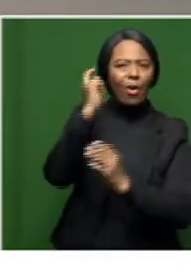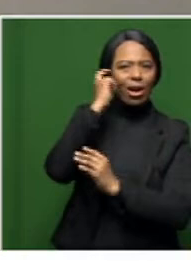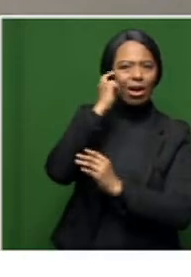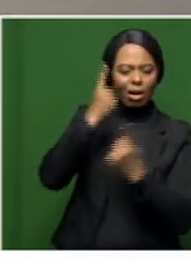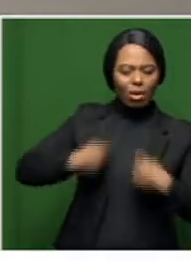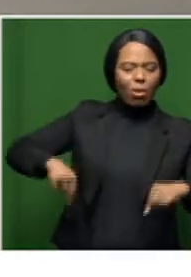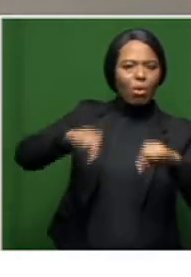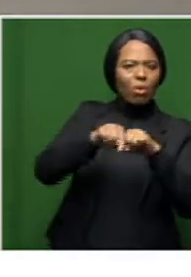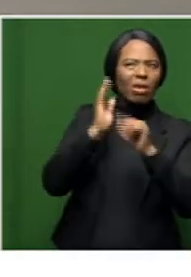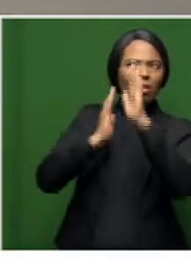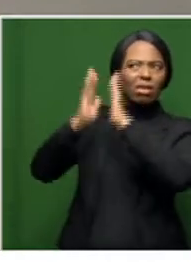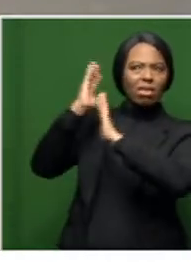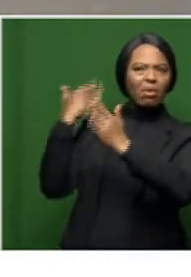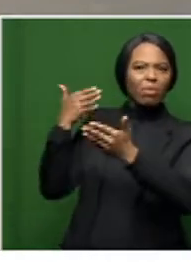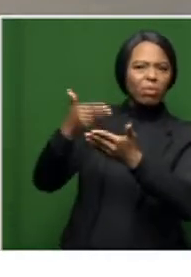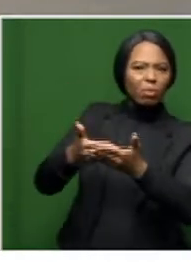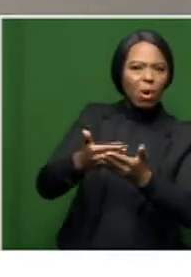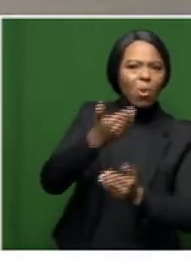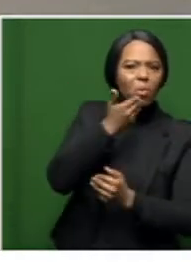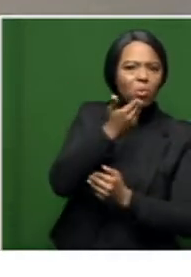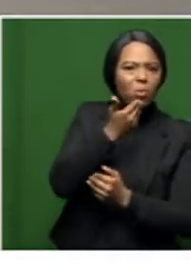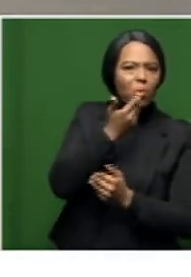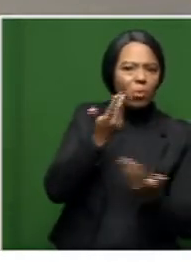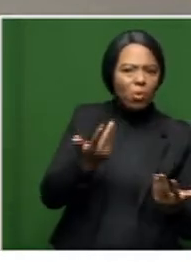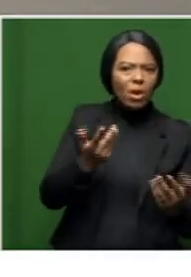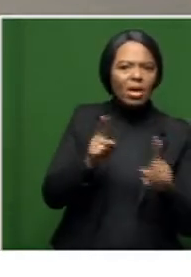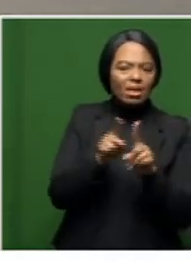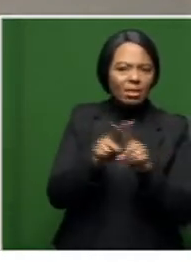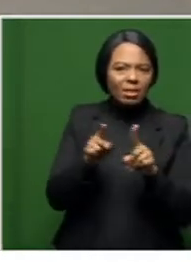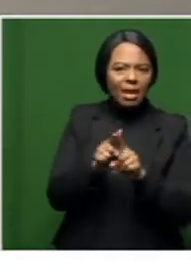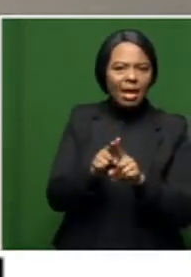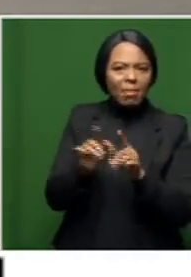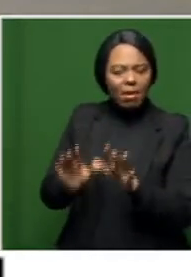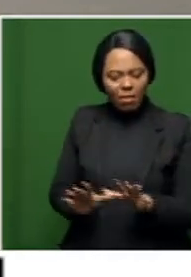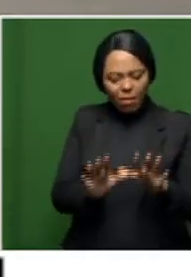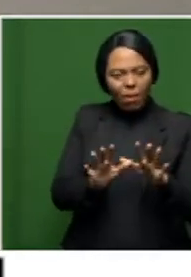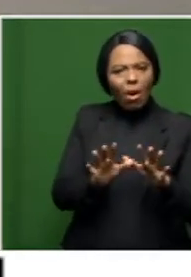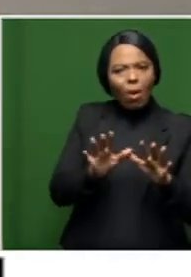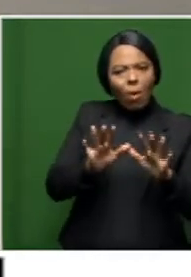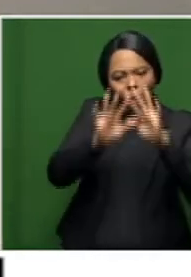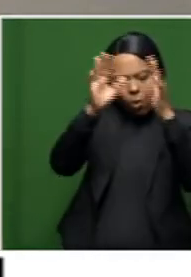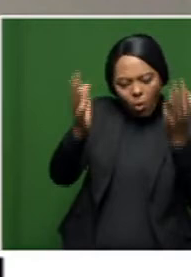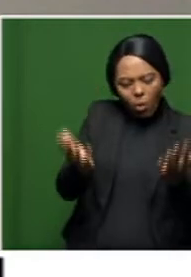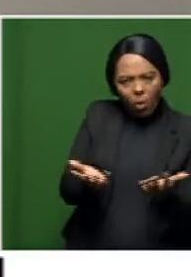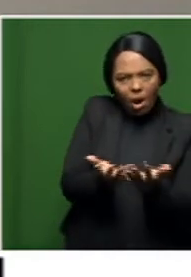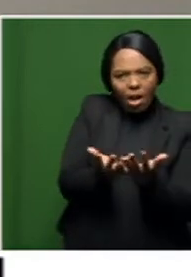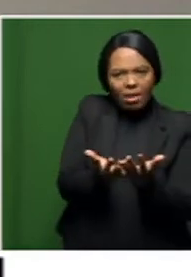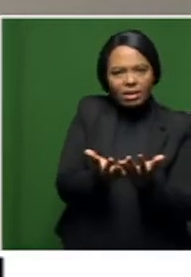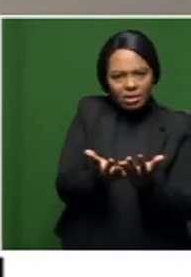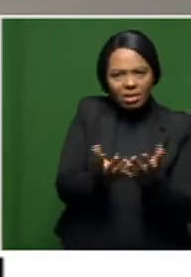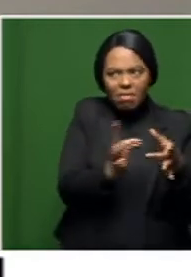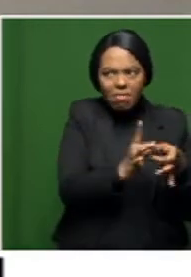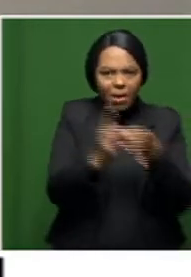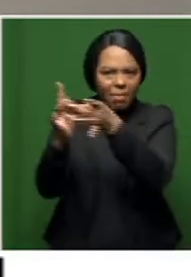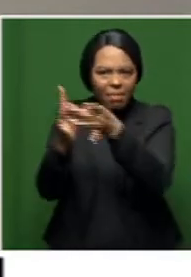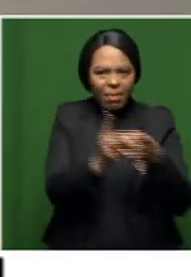we are and how we should embody our place and time in the contemporary world from places like the African continent.